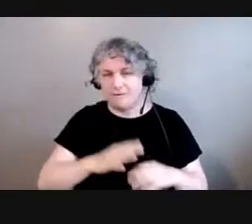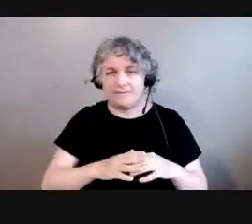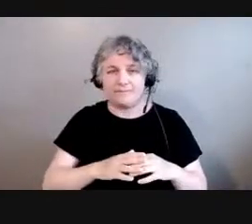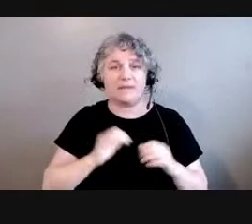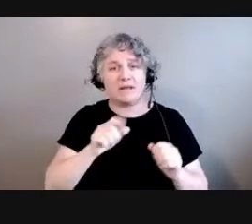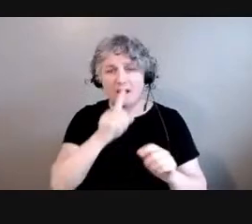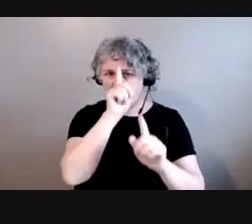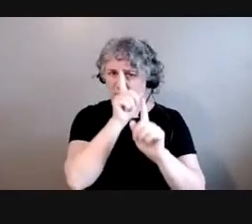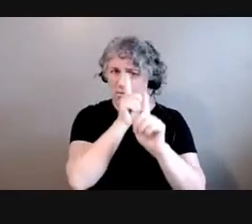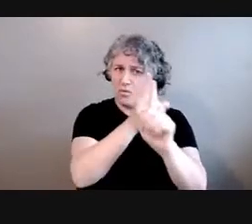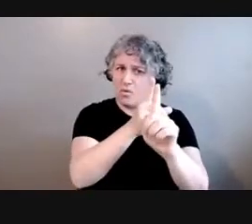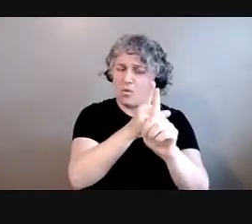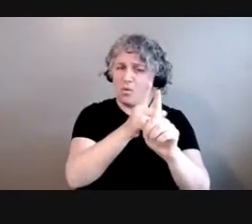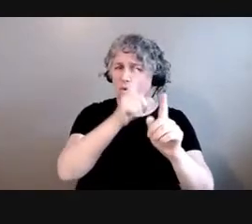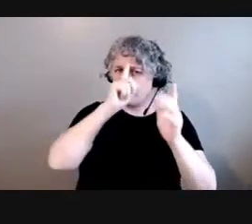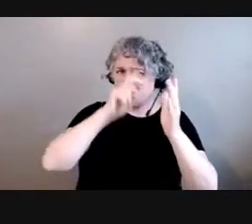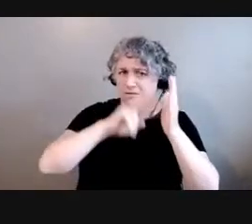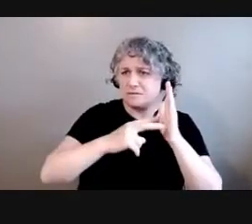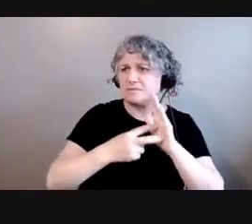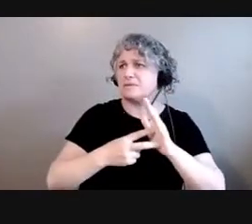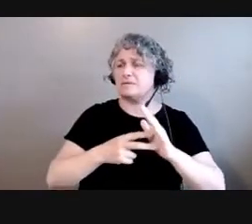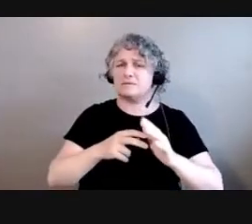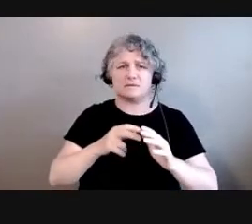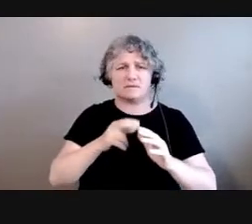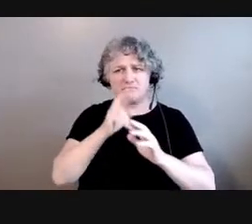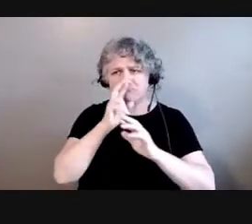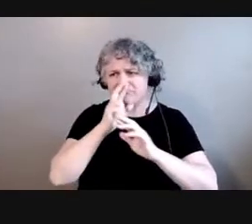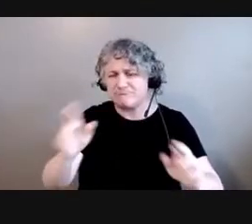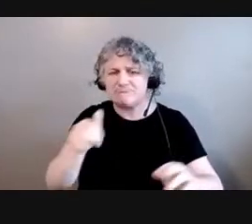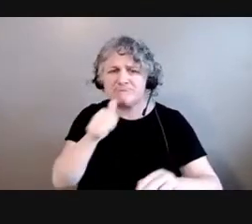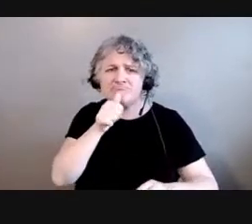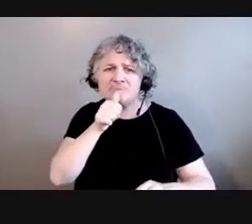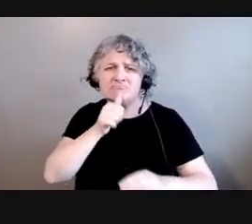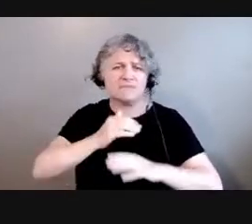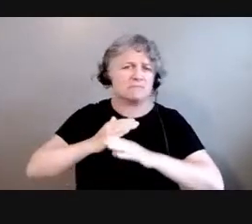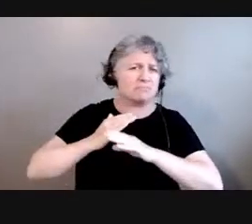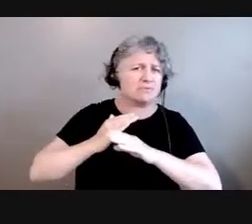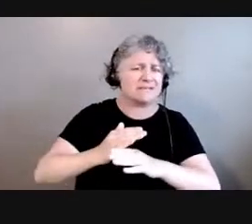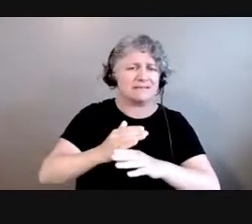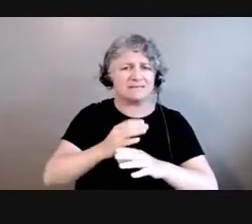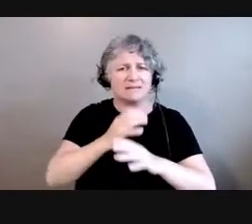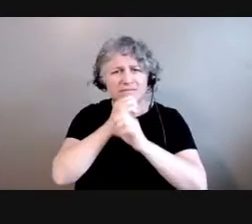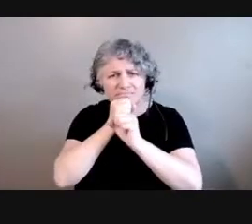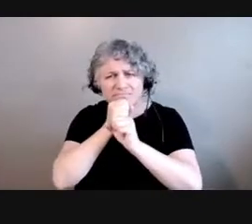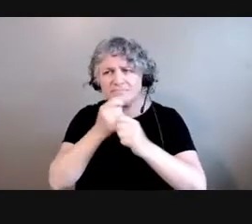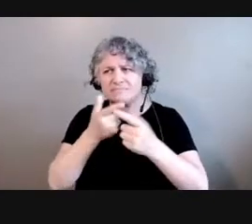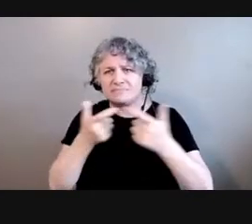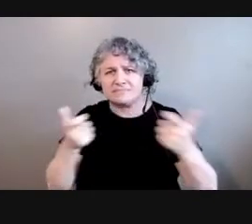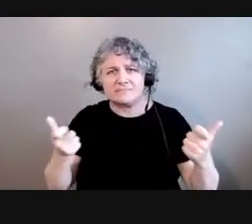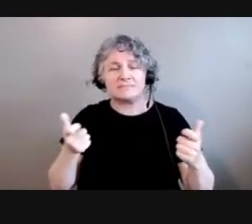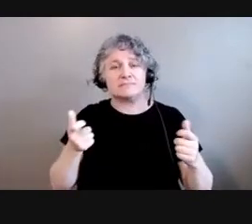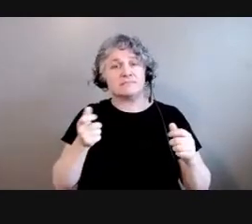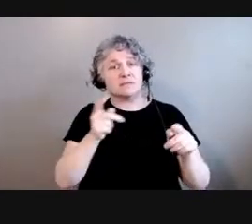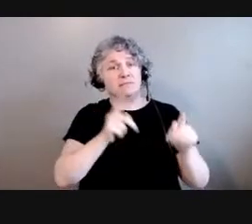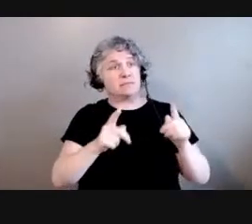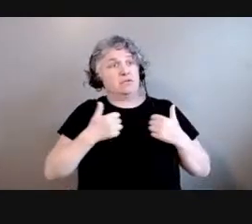disabilities, protect our privacy, protect our confidentiality, protect from those human beings who are nefarious enough